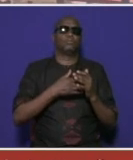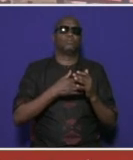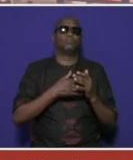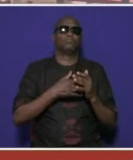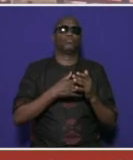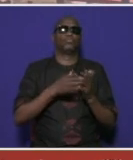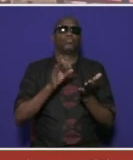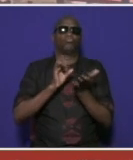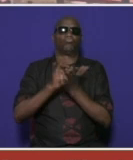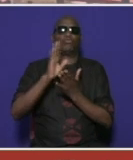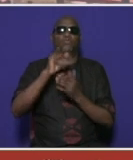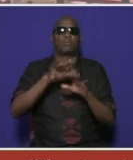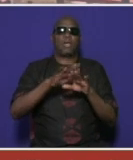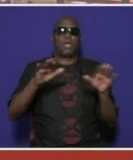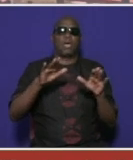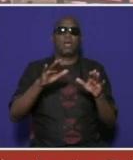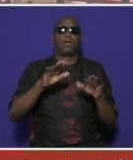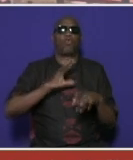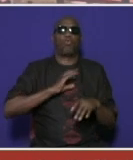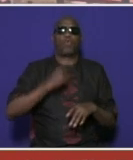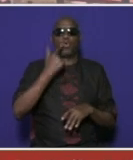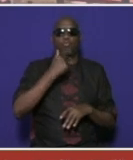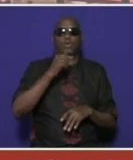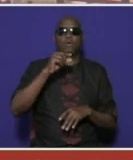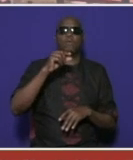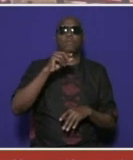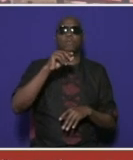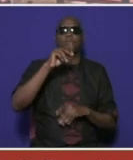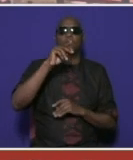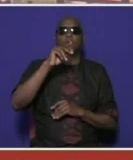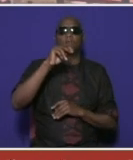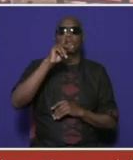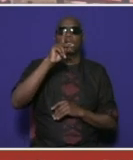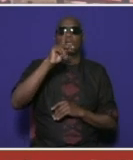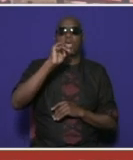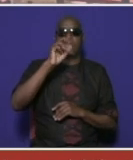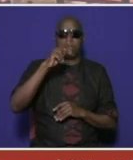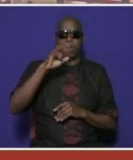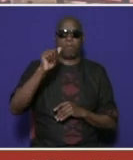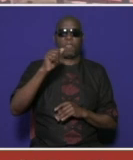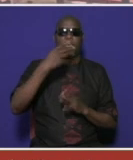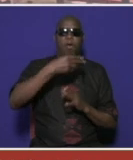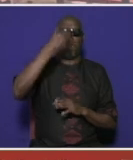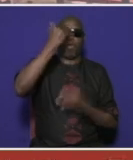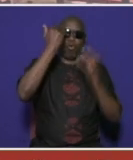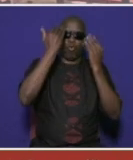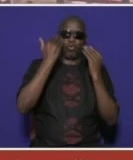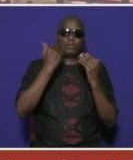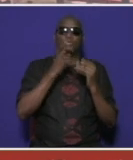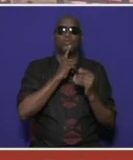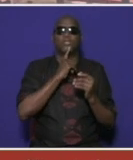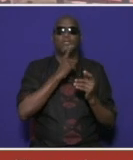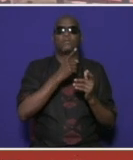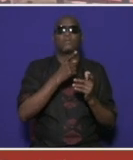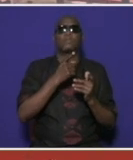late Member of Parliament Gerishona Kirima. Through lawyer Danston Omari, the residents want the High Court to stay the execution of a